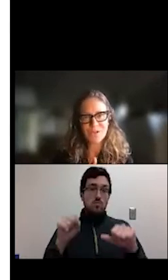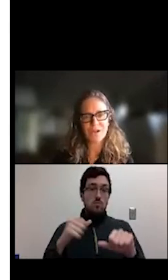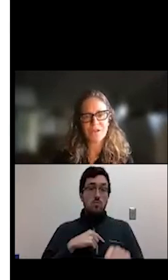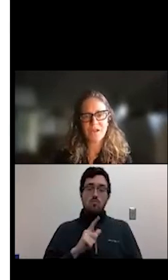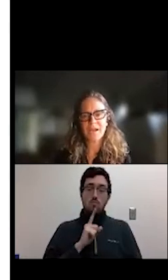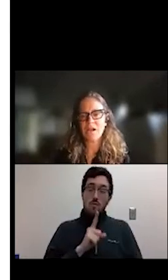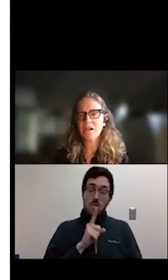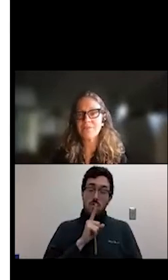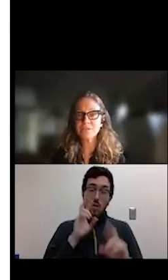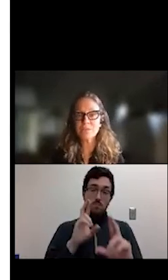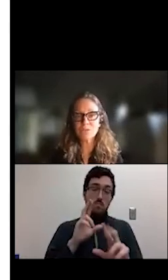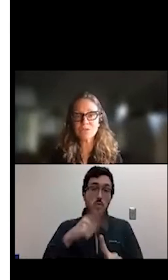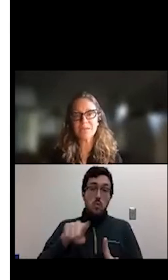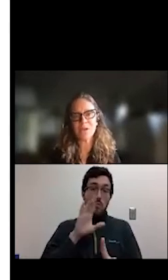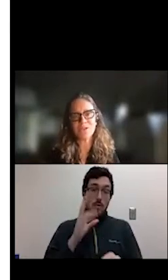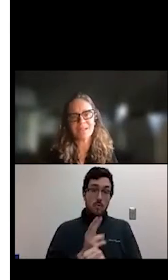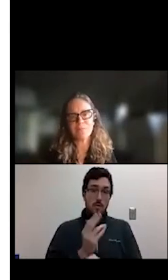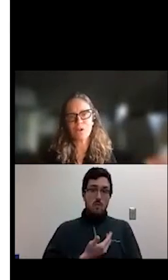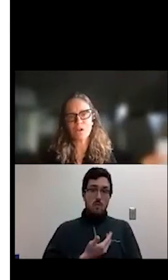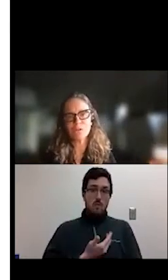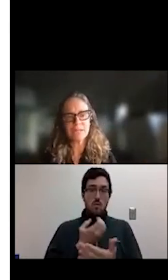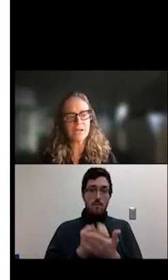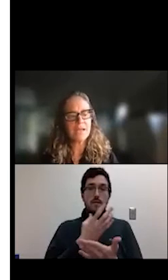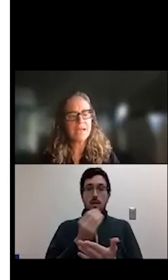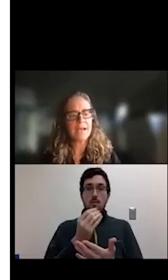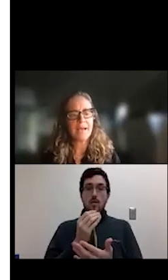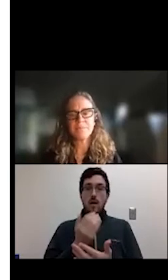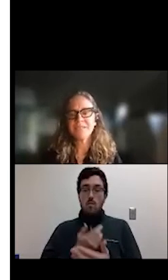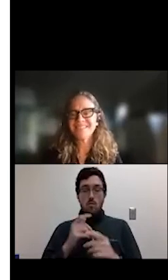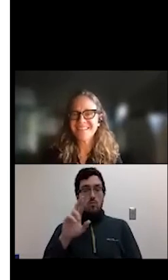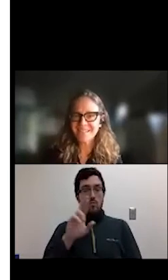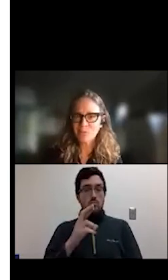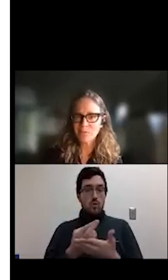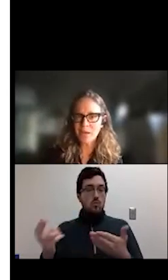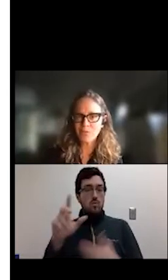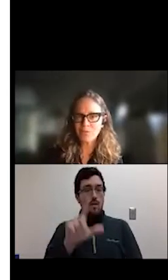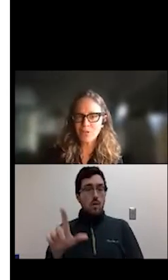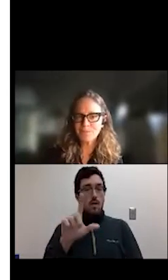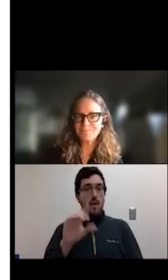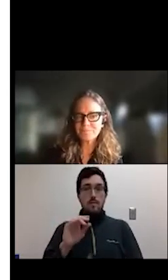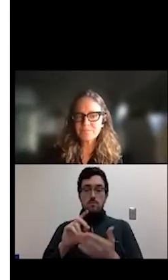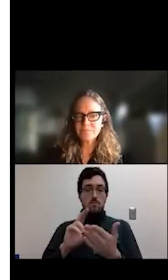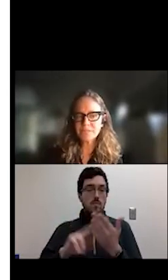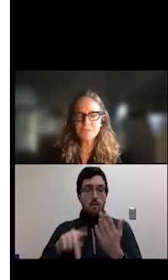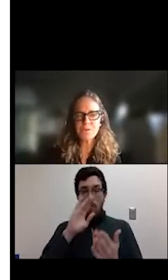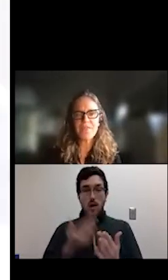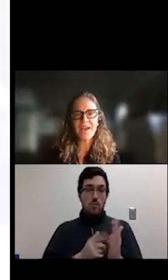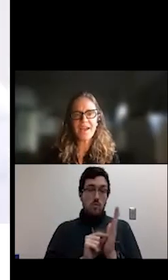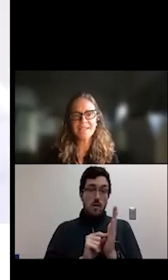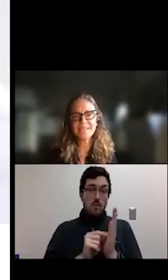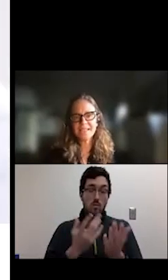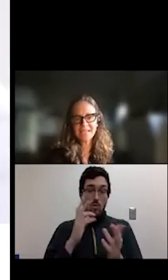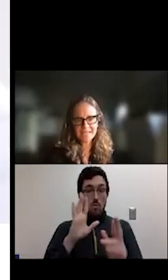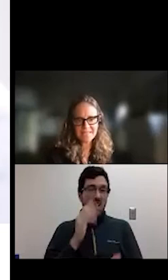you use our evidence and resource library or sign up for our newsletter to the extent it will be helpful for you.